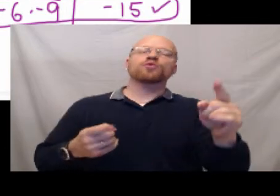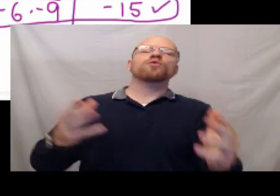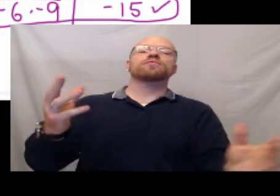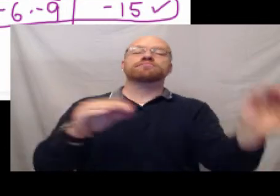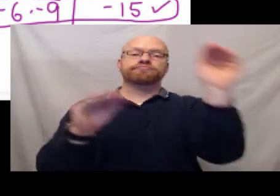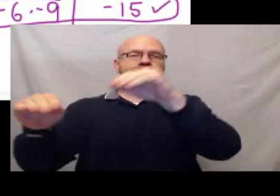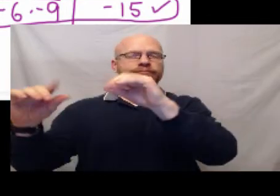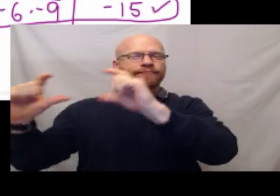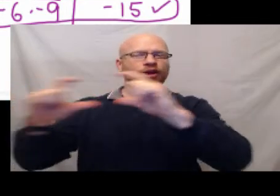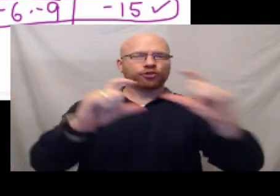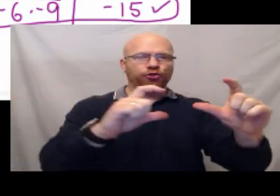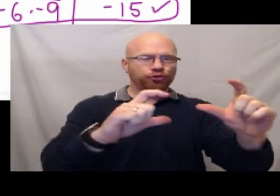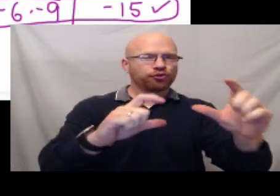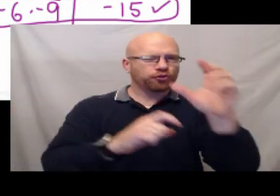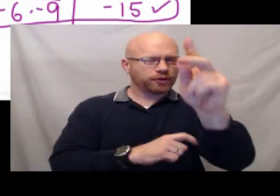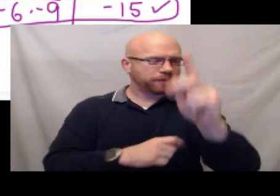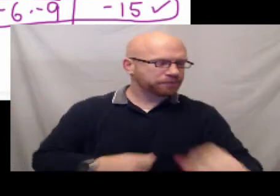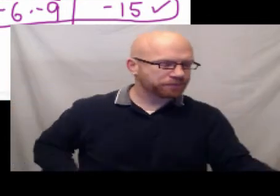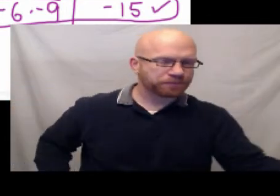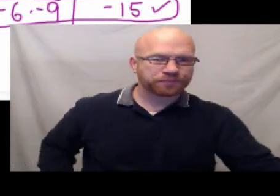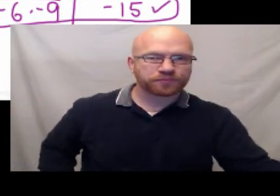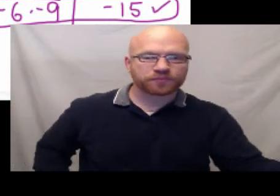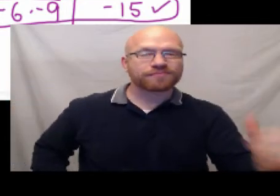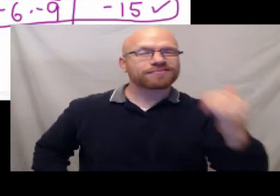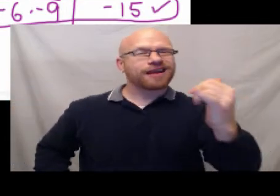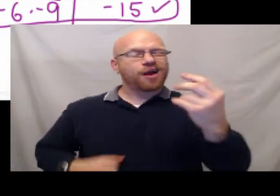pair satisfies both requirements.